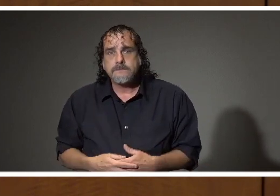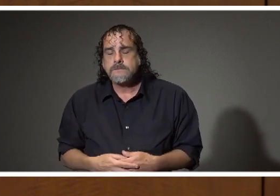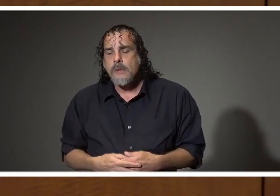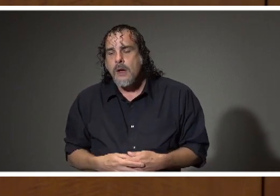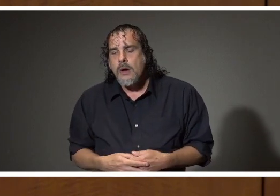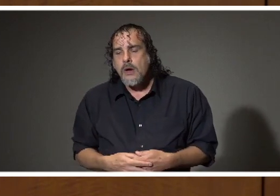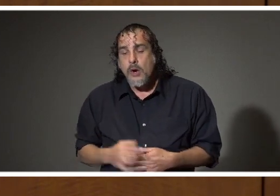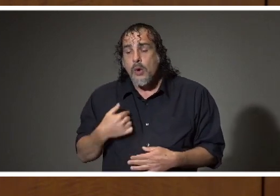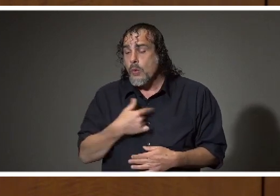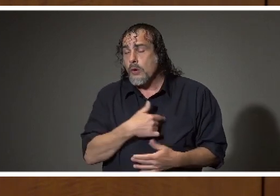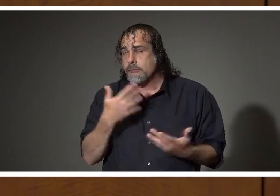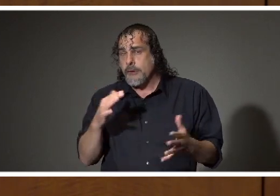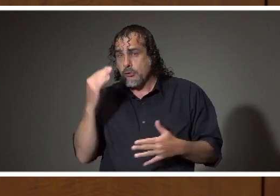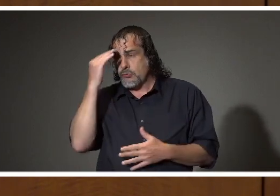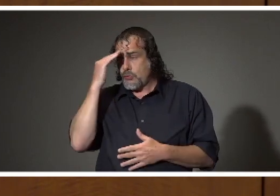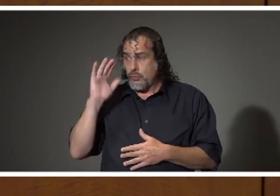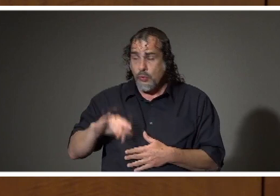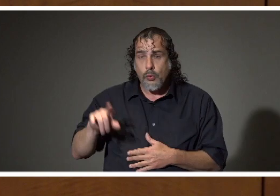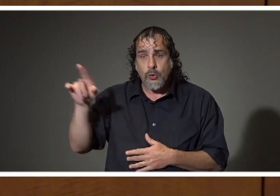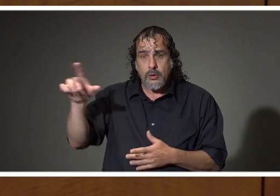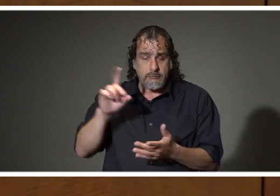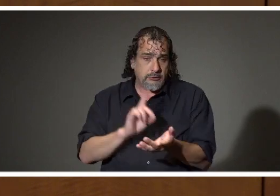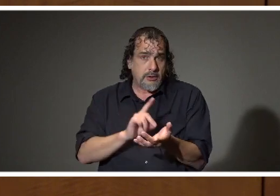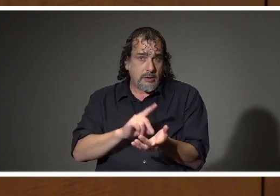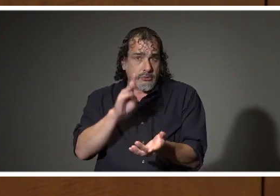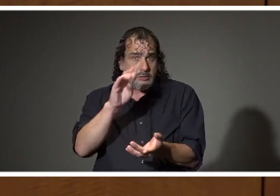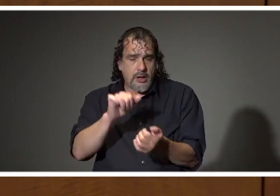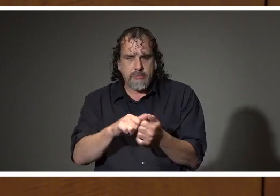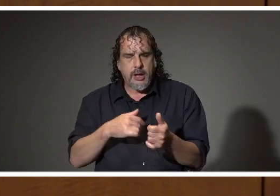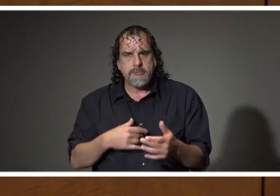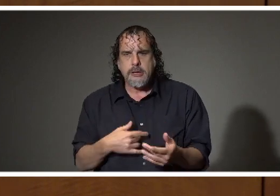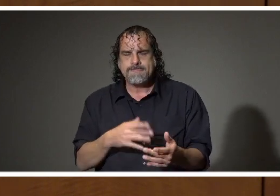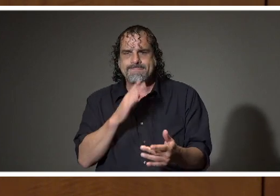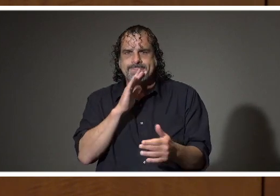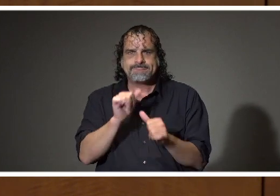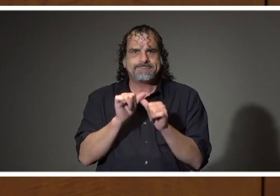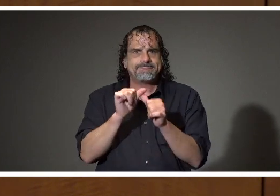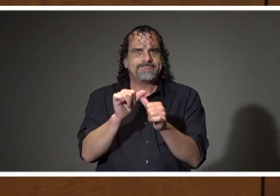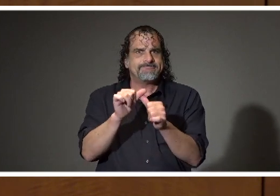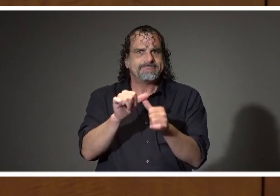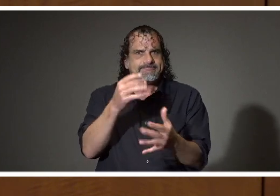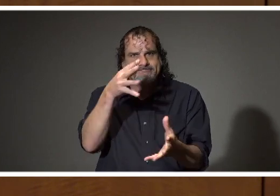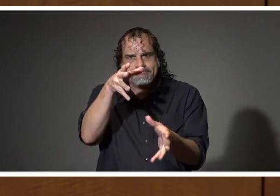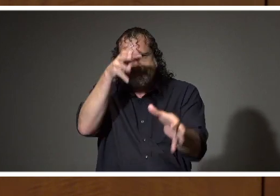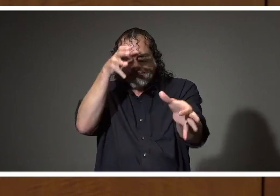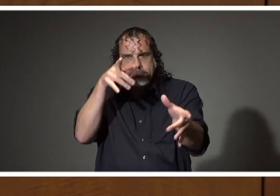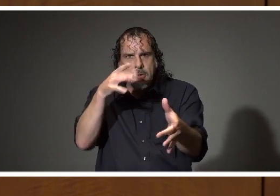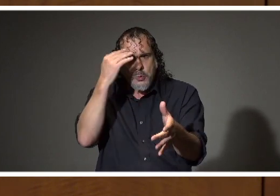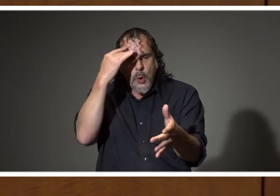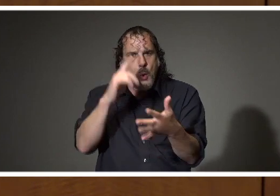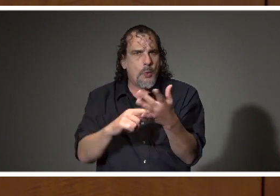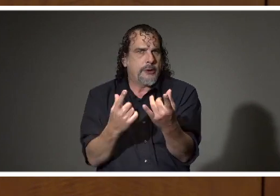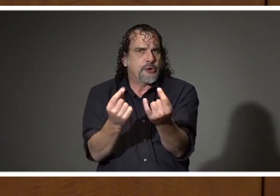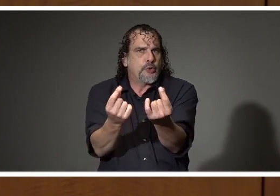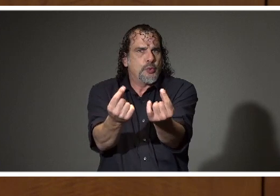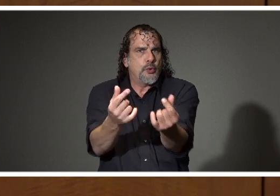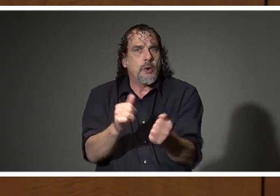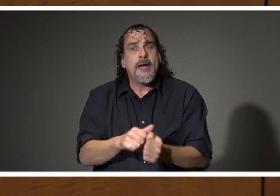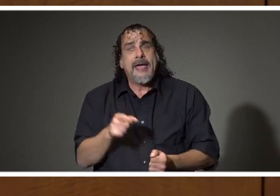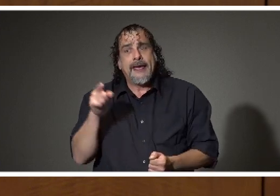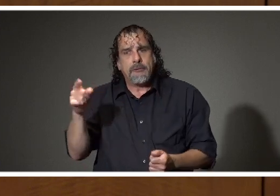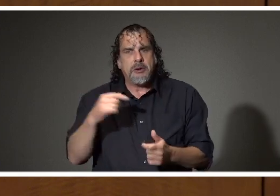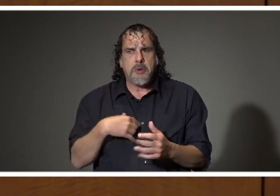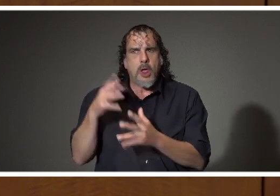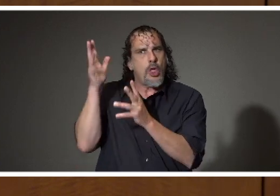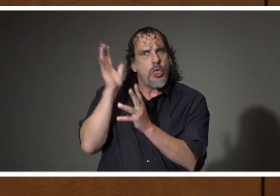We all know that Dr. Dobbs has been a steady hand on the wheel. We will continue to listen to our state's top health experts